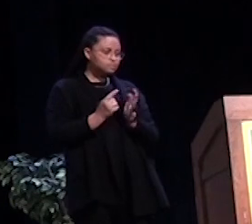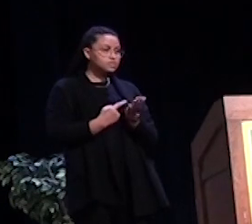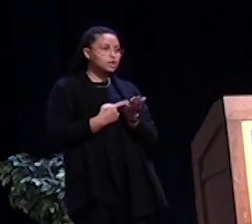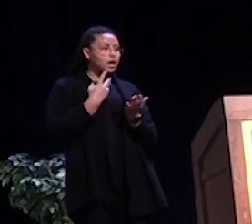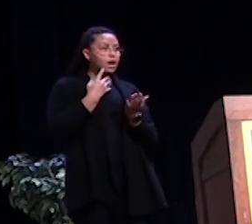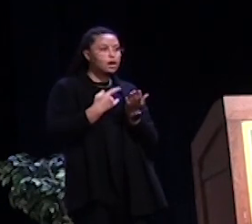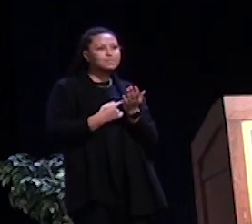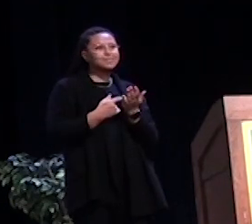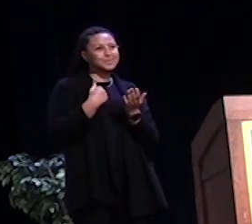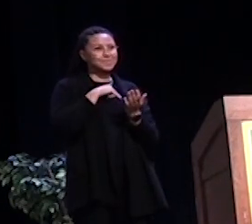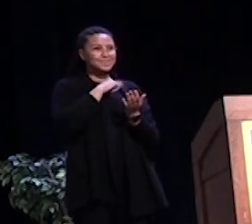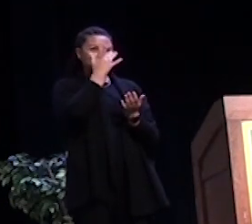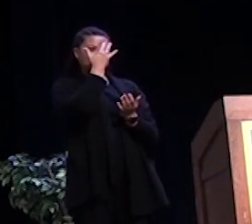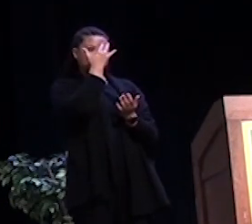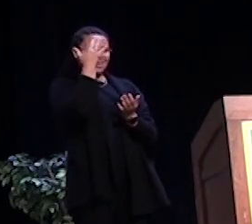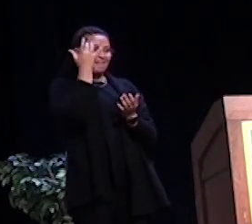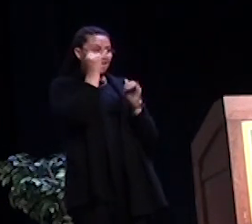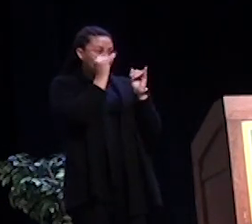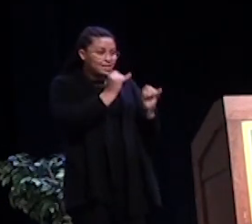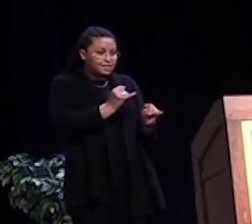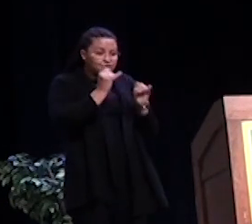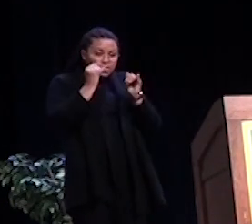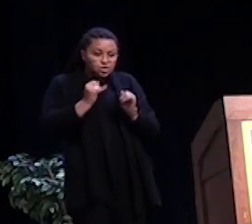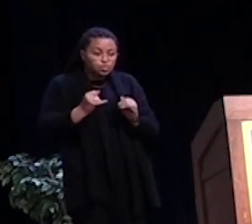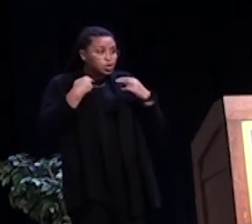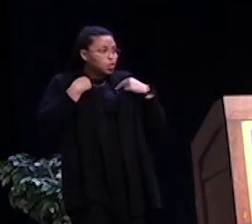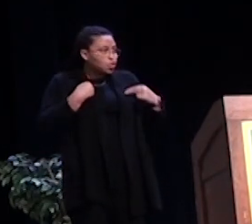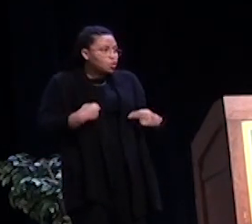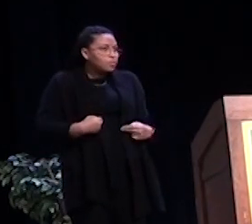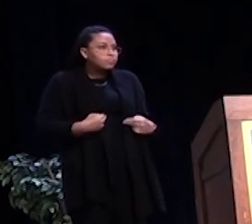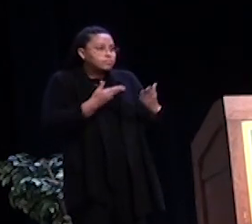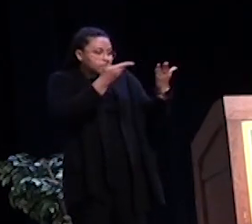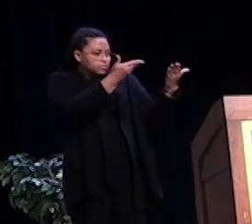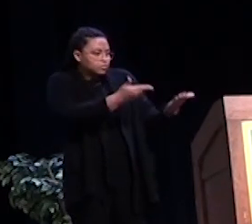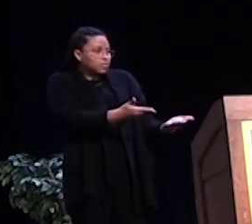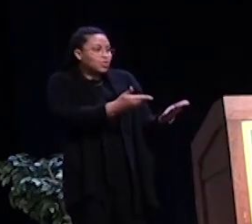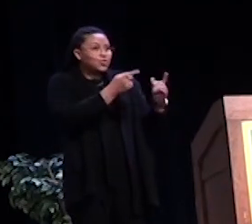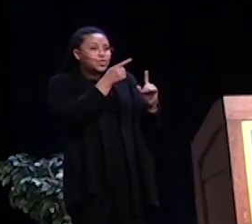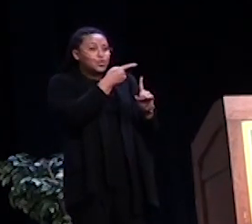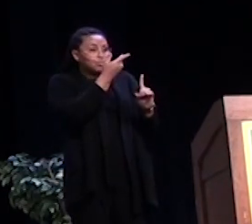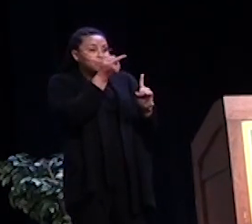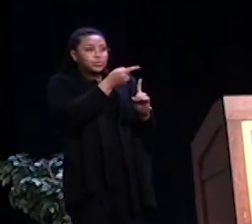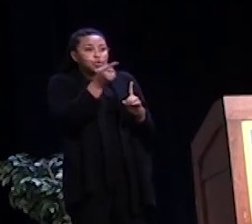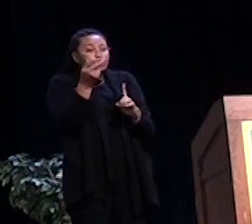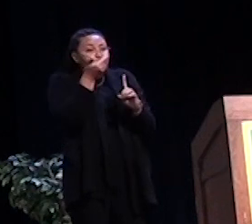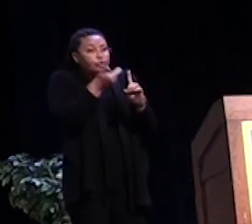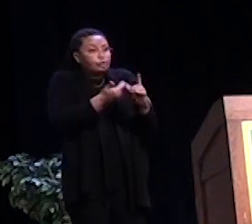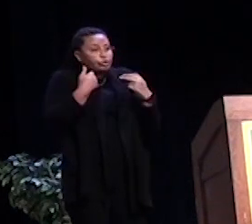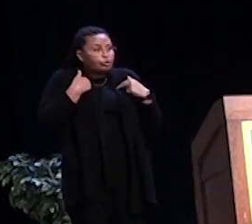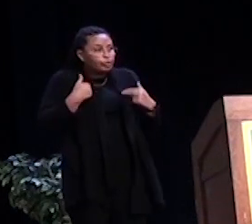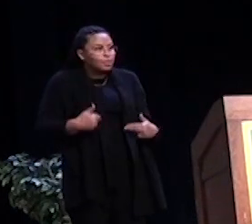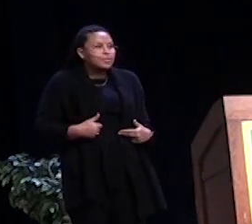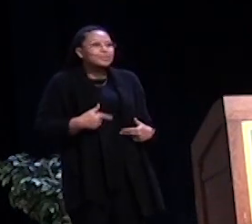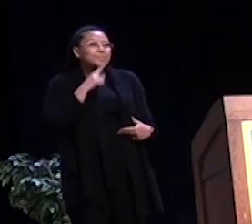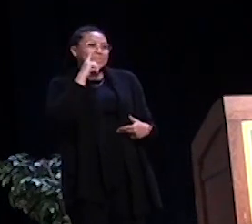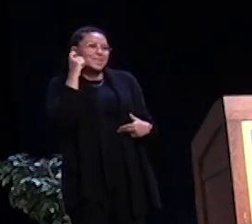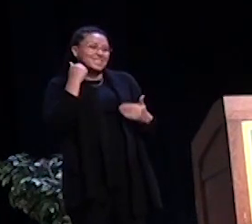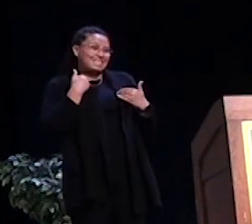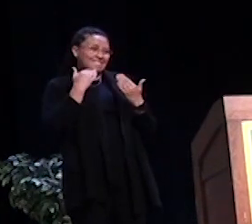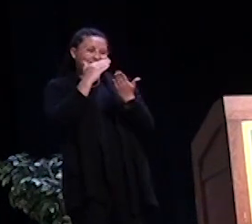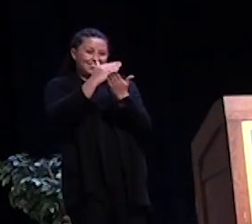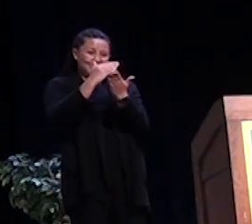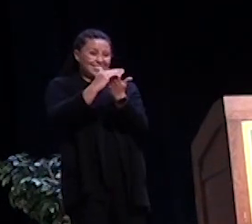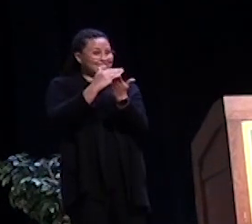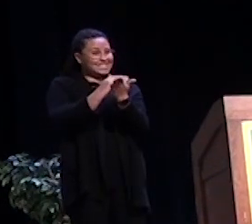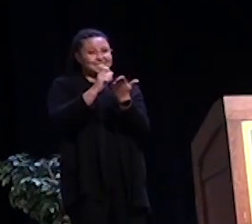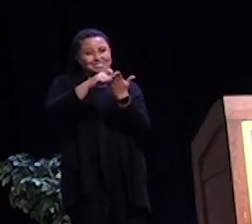Sometimes we forget we're dealing with individuals, humans, and we forget folks' humanities because we have check boxes that